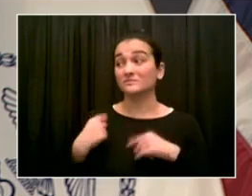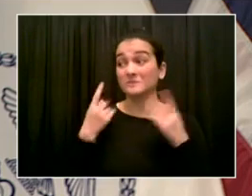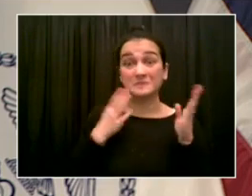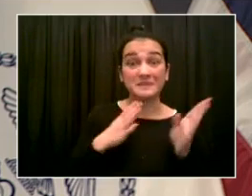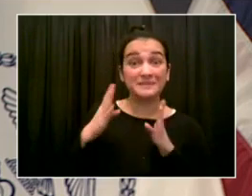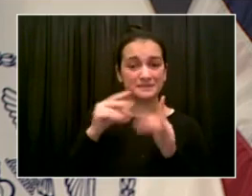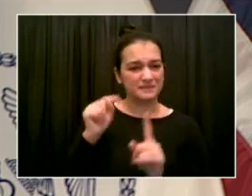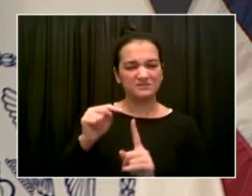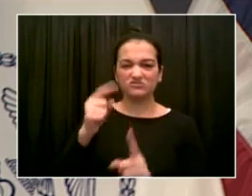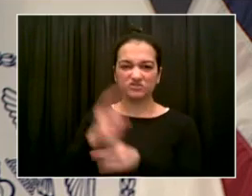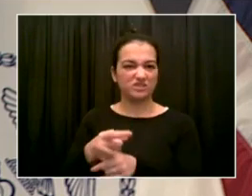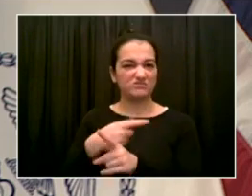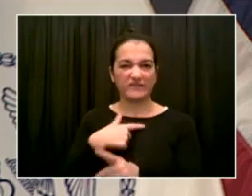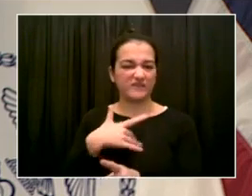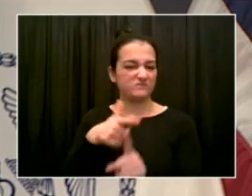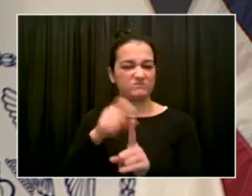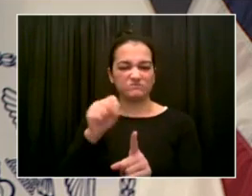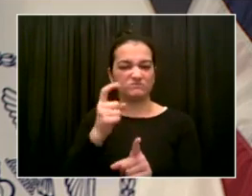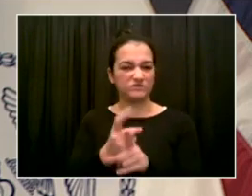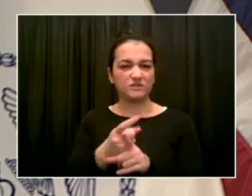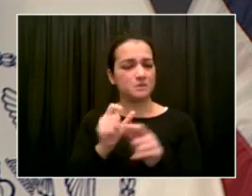weeks. Go ahead, Abu.